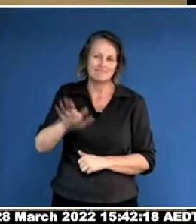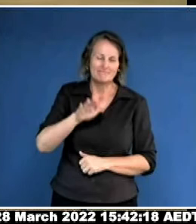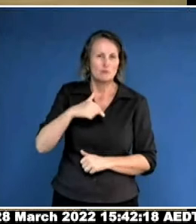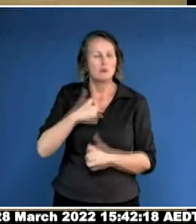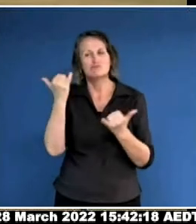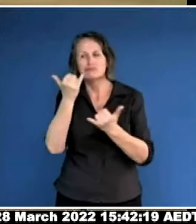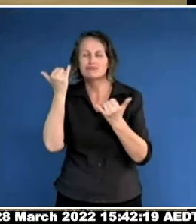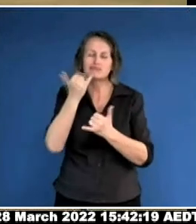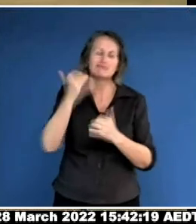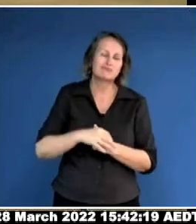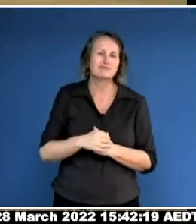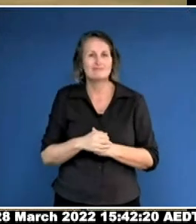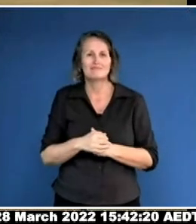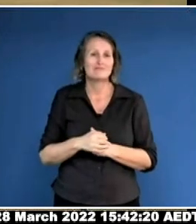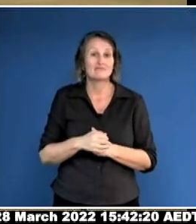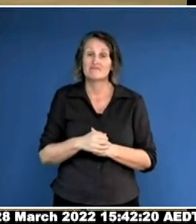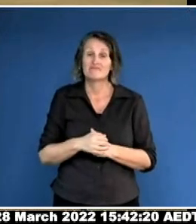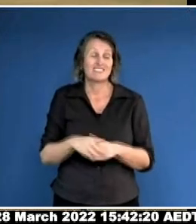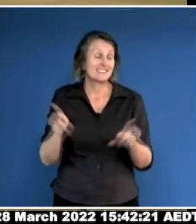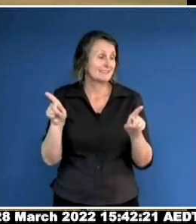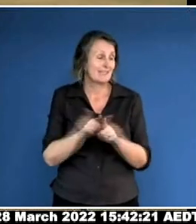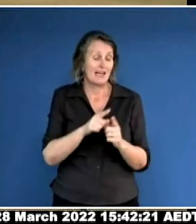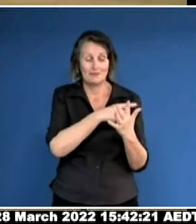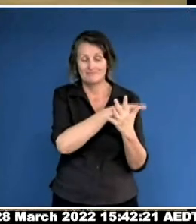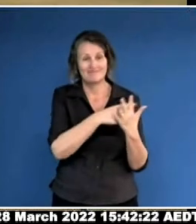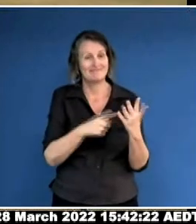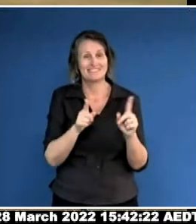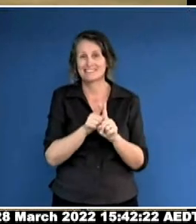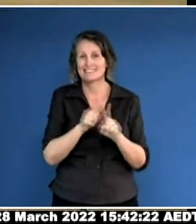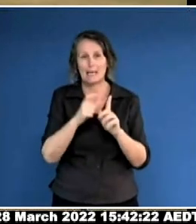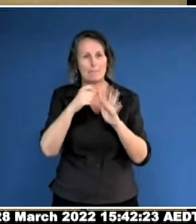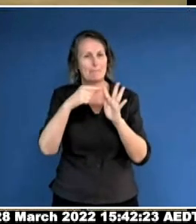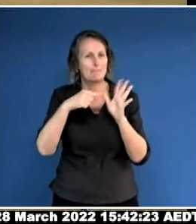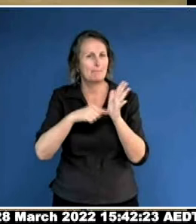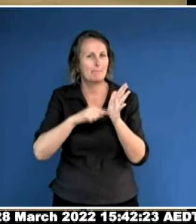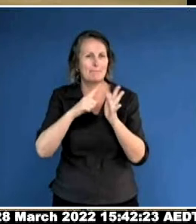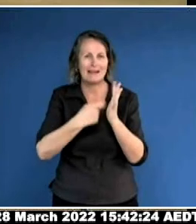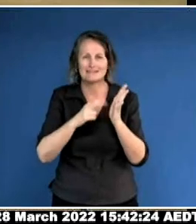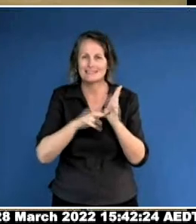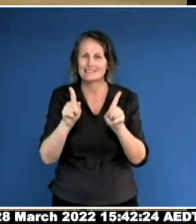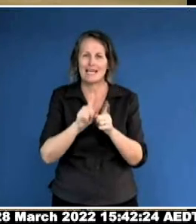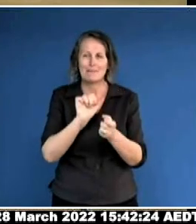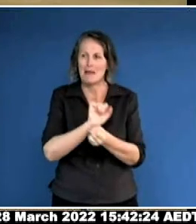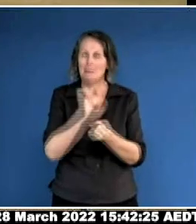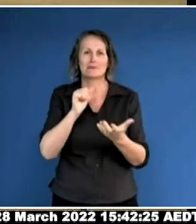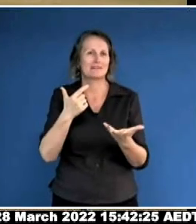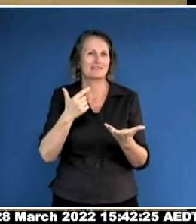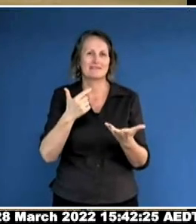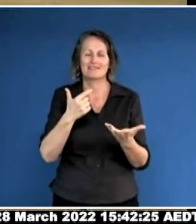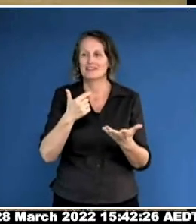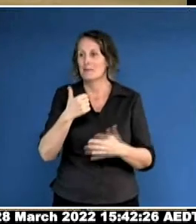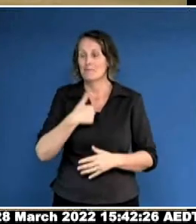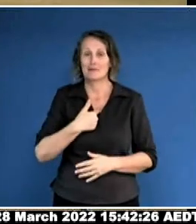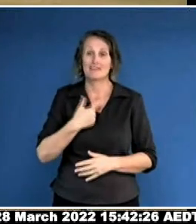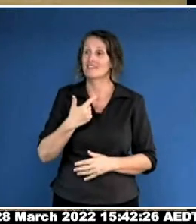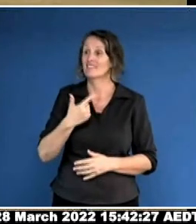bit. And I think I just fell into the same pattern that I'd had in previous relationships. I had some friends around and they were doing their own thing and I was